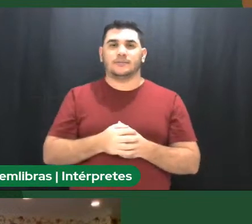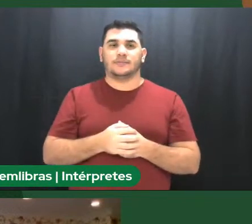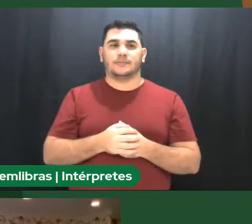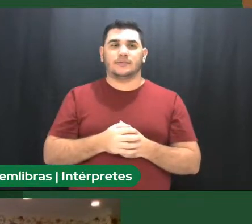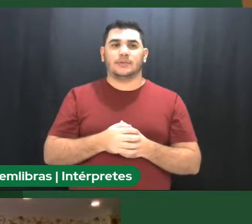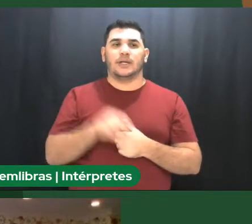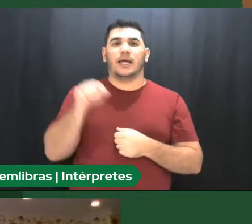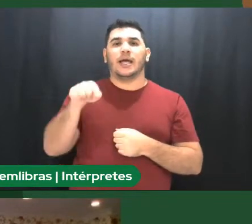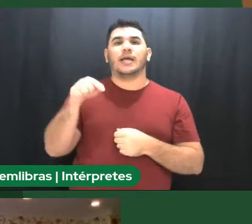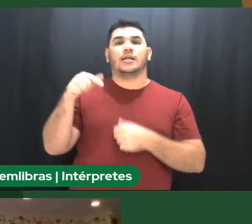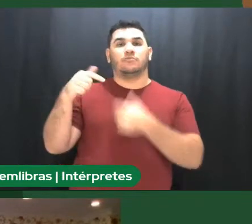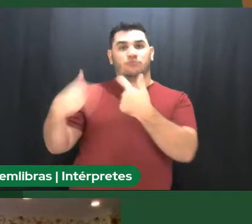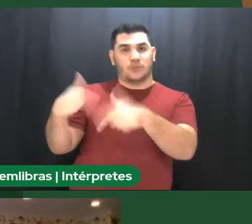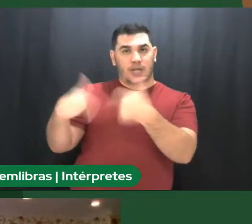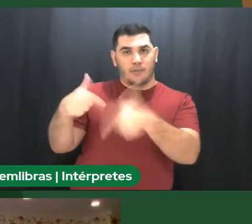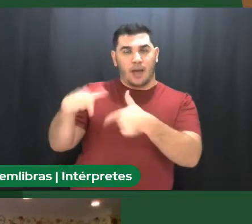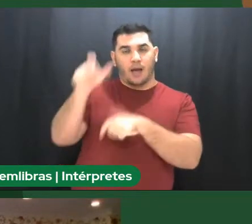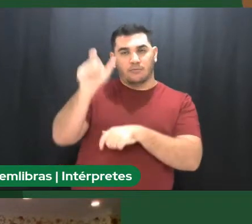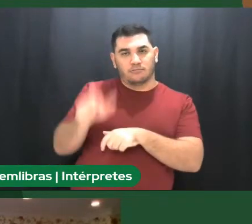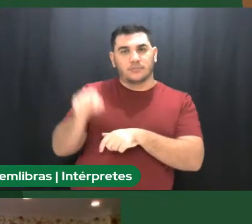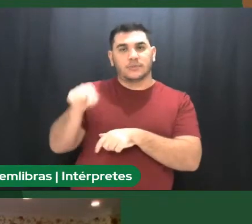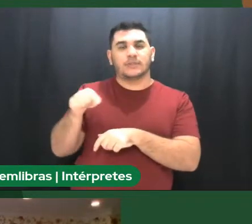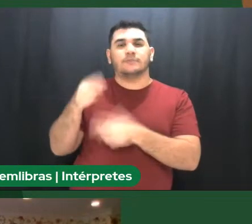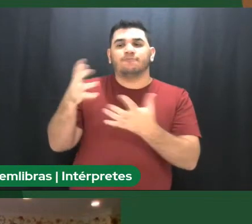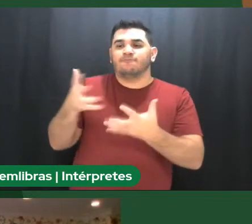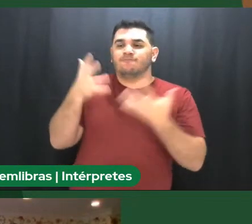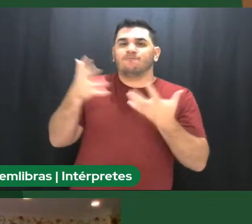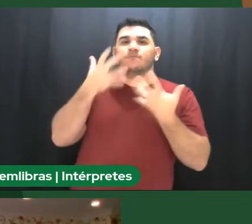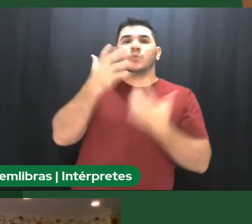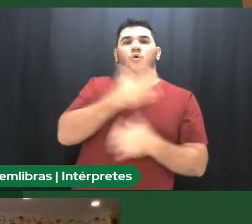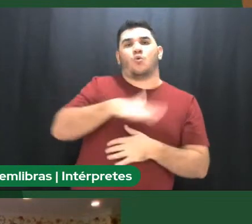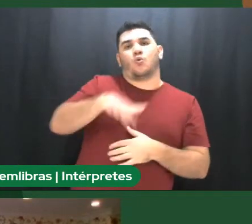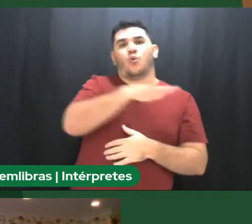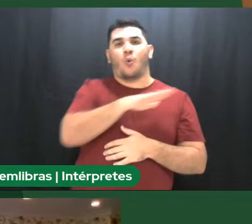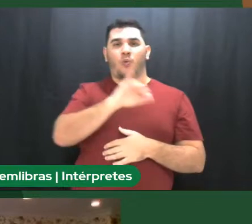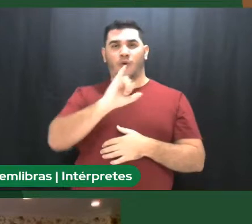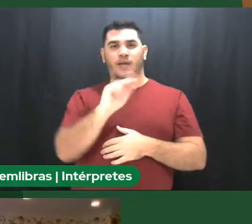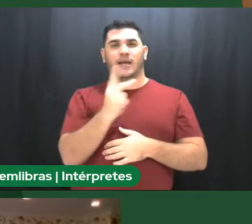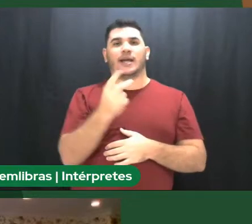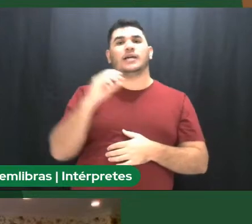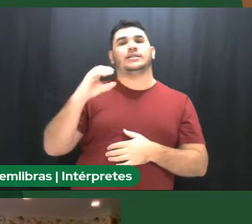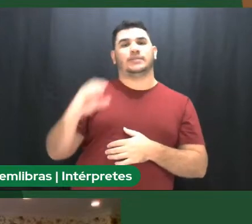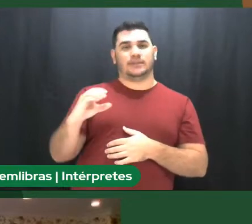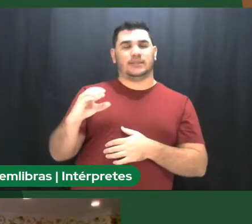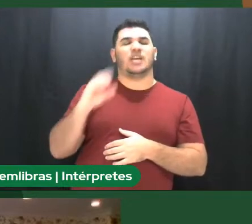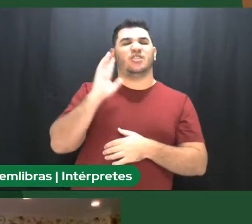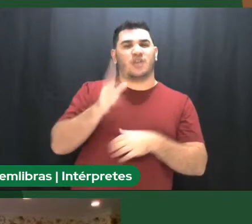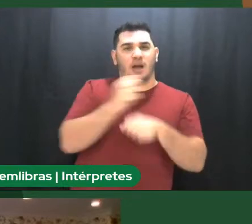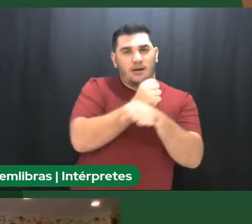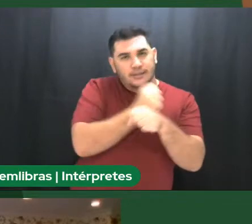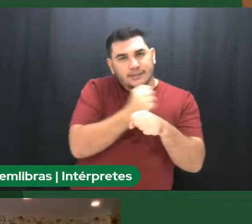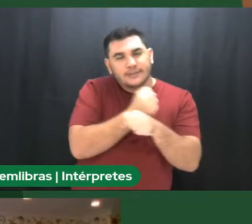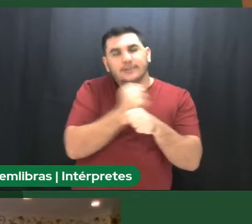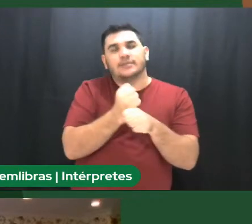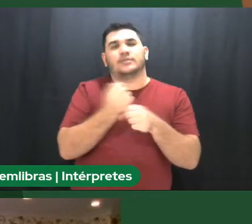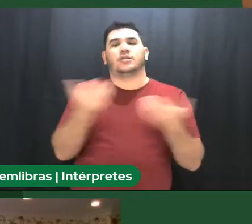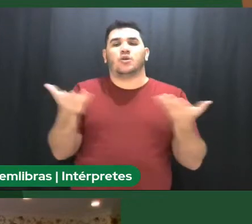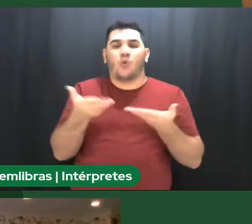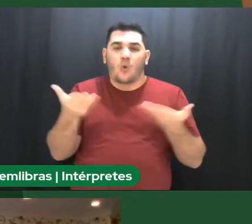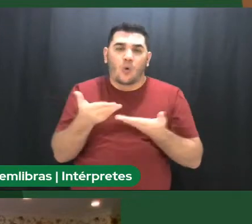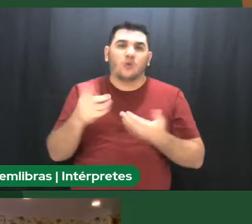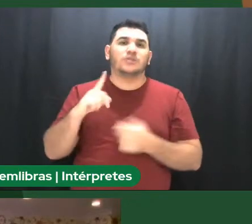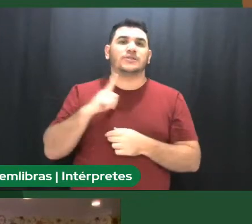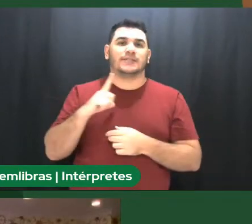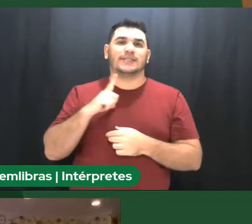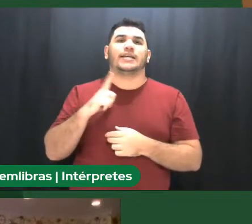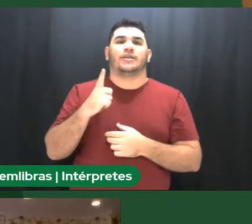our community for many years, and today I have the extraordinary honor and the privilege to